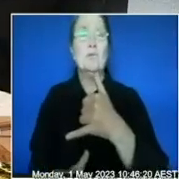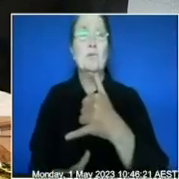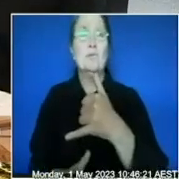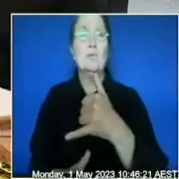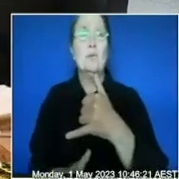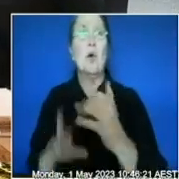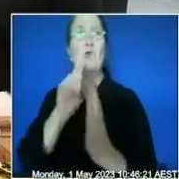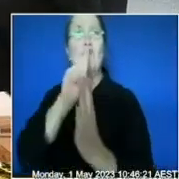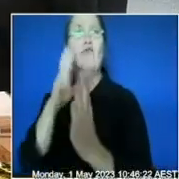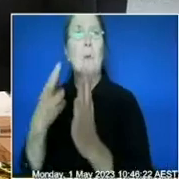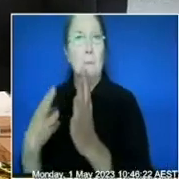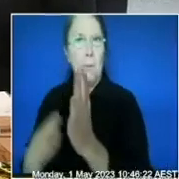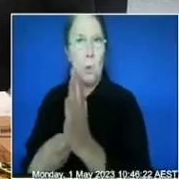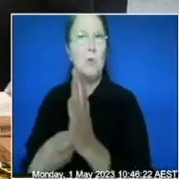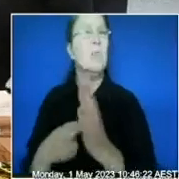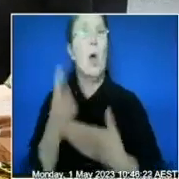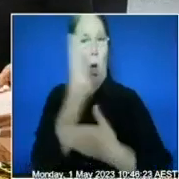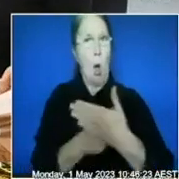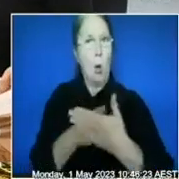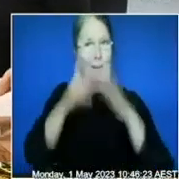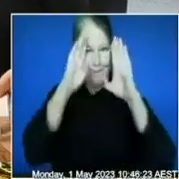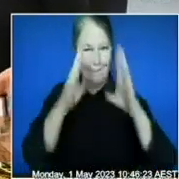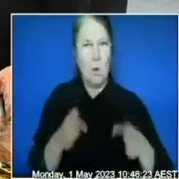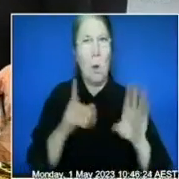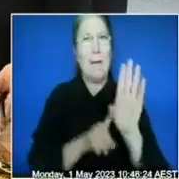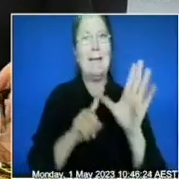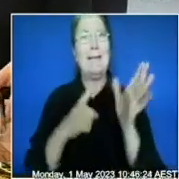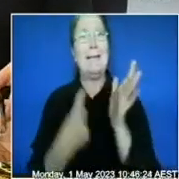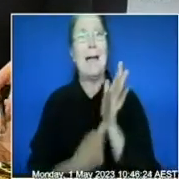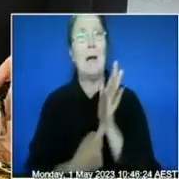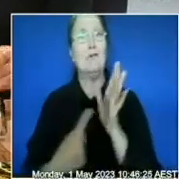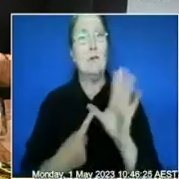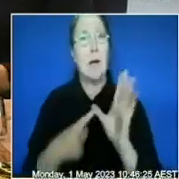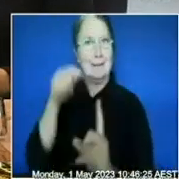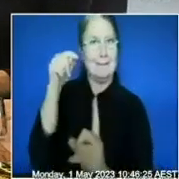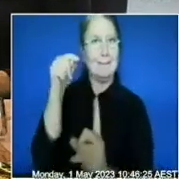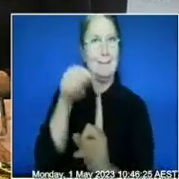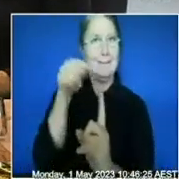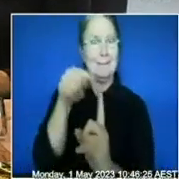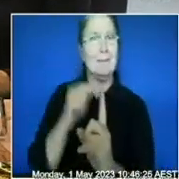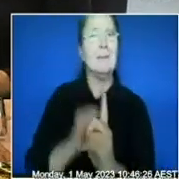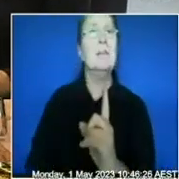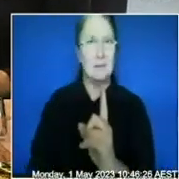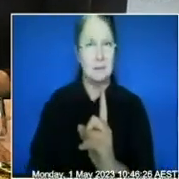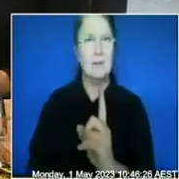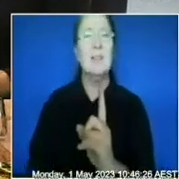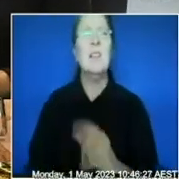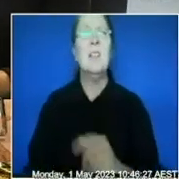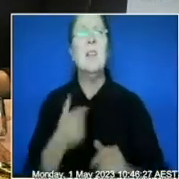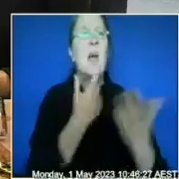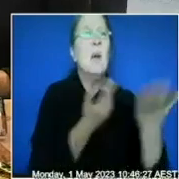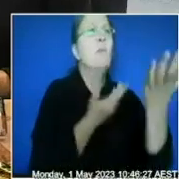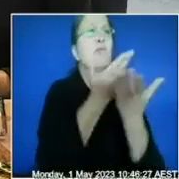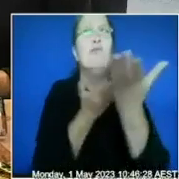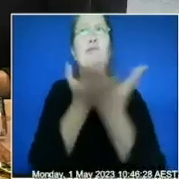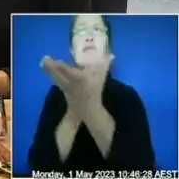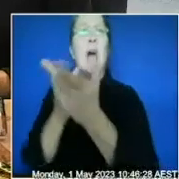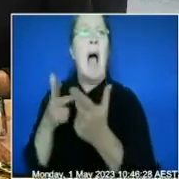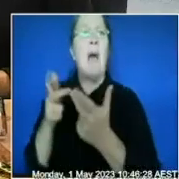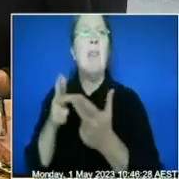was speaking to the other sites as well about where they were up to and trying to understand what was behind it taking longer than expected at the other sites as